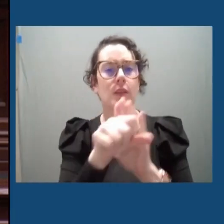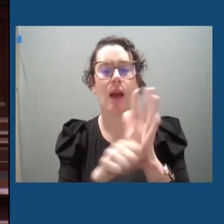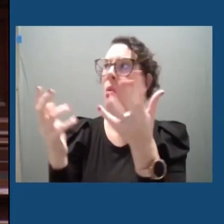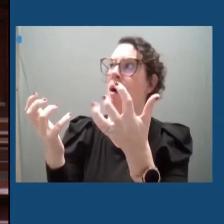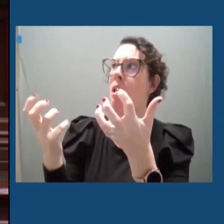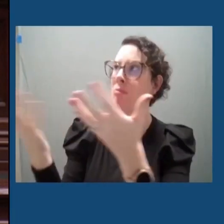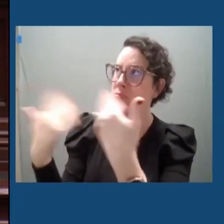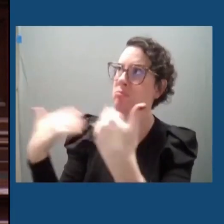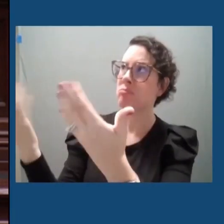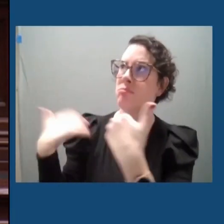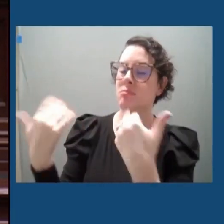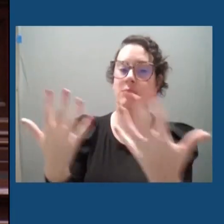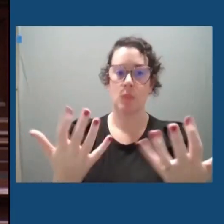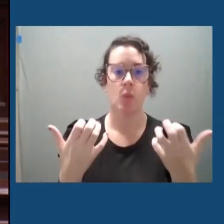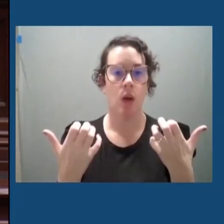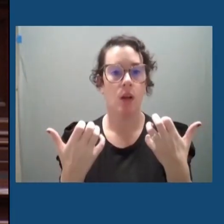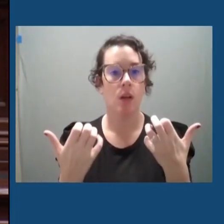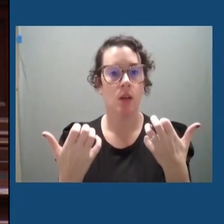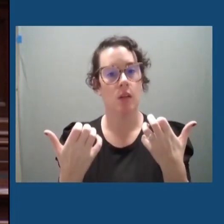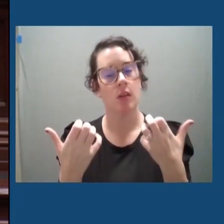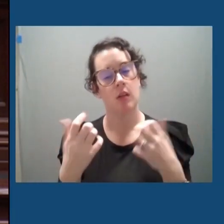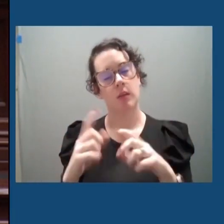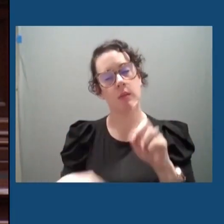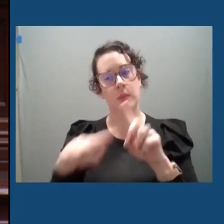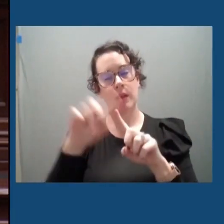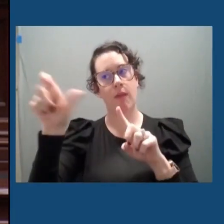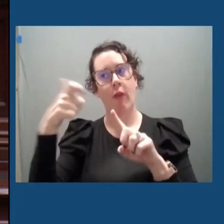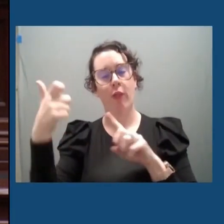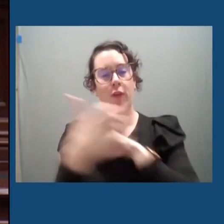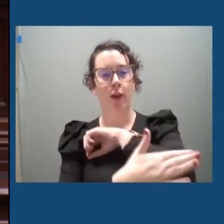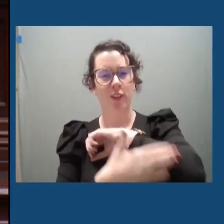mention foreign powers like China.